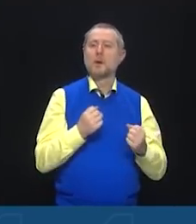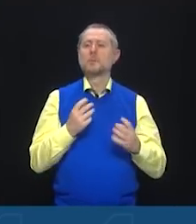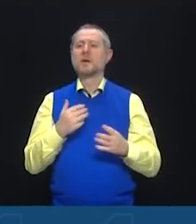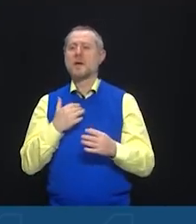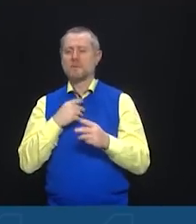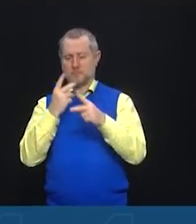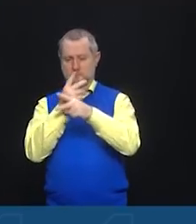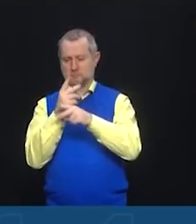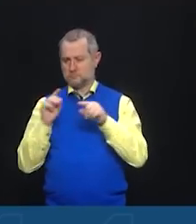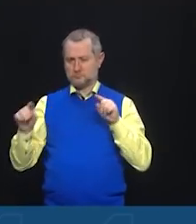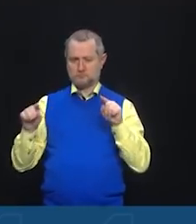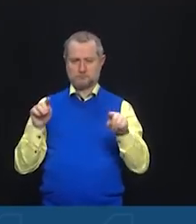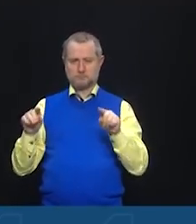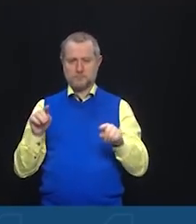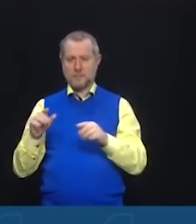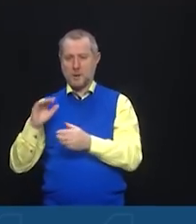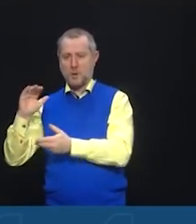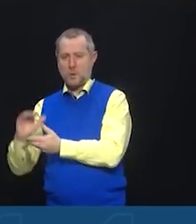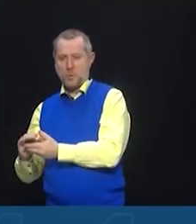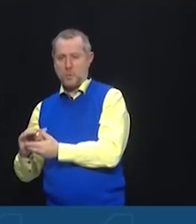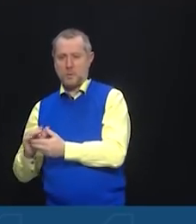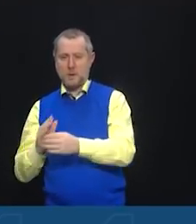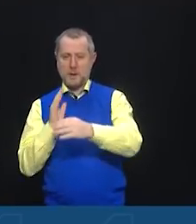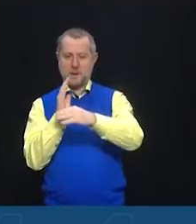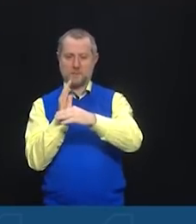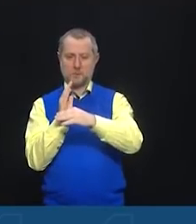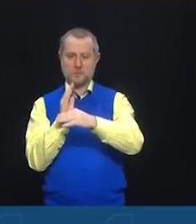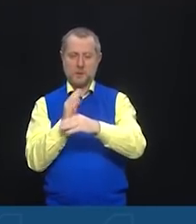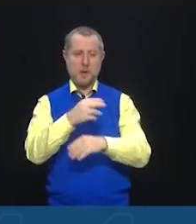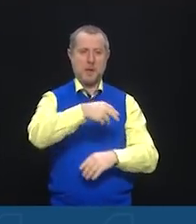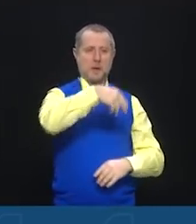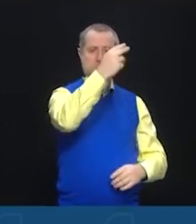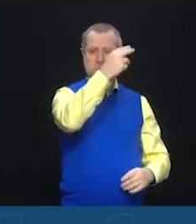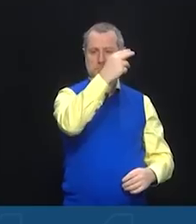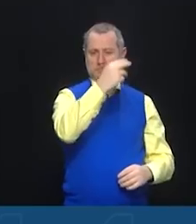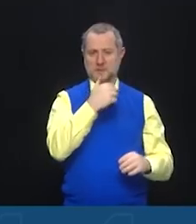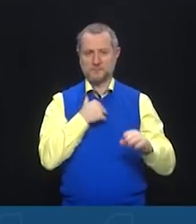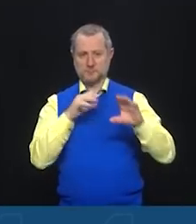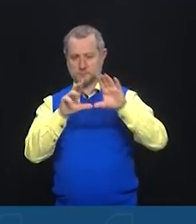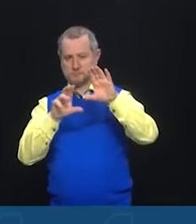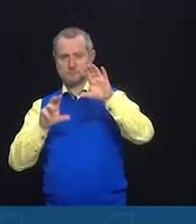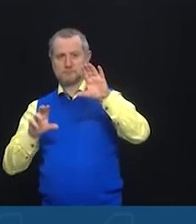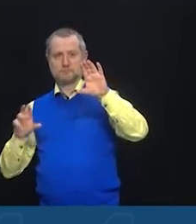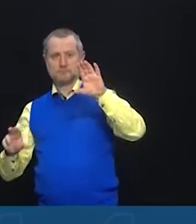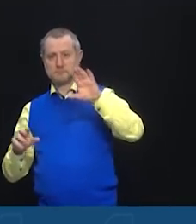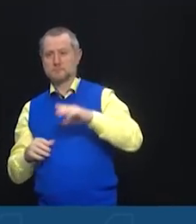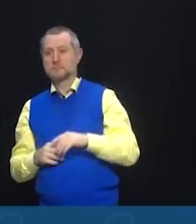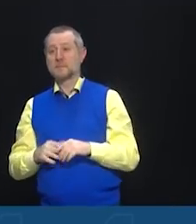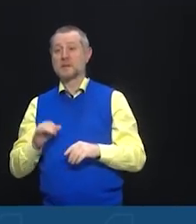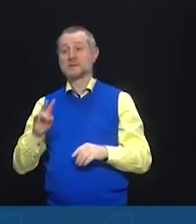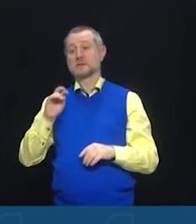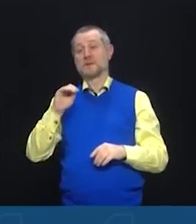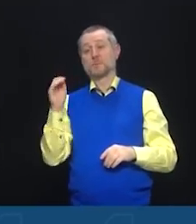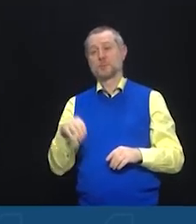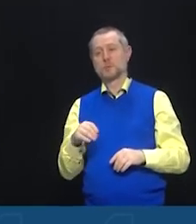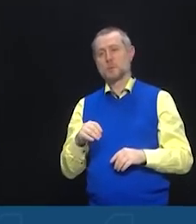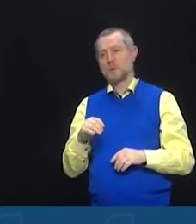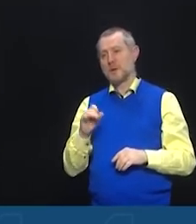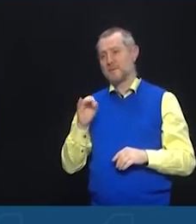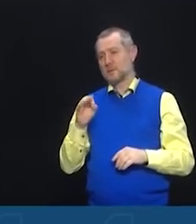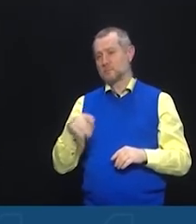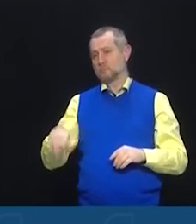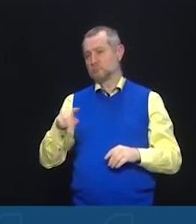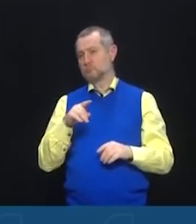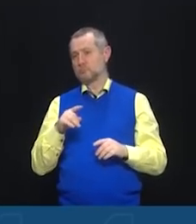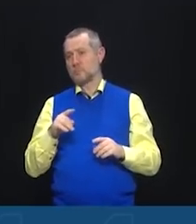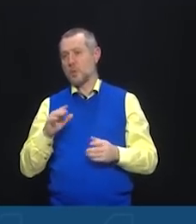a low, medium, or high community level. And 70% of the population right now lives in an area that's considered low to